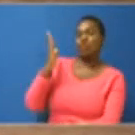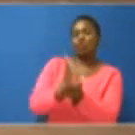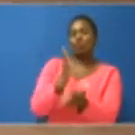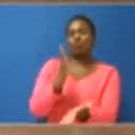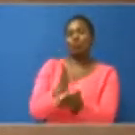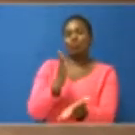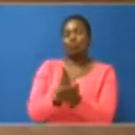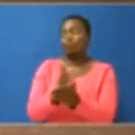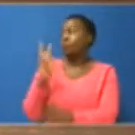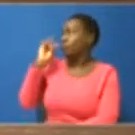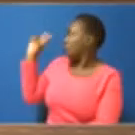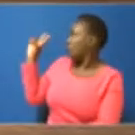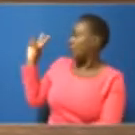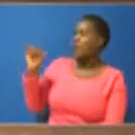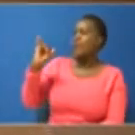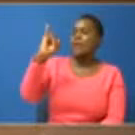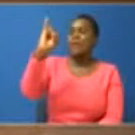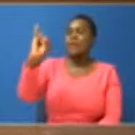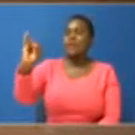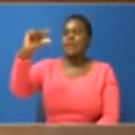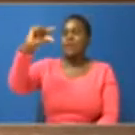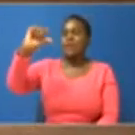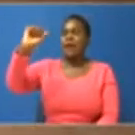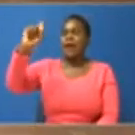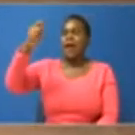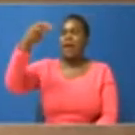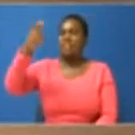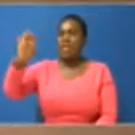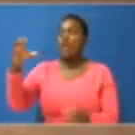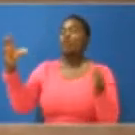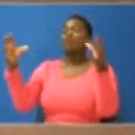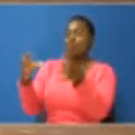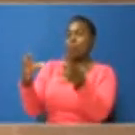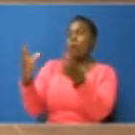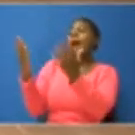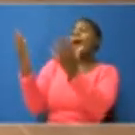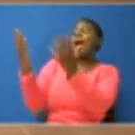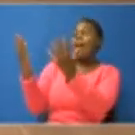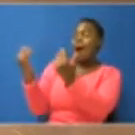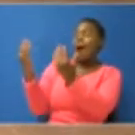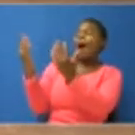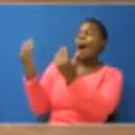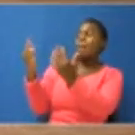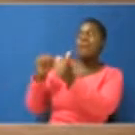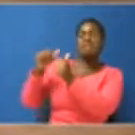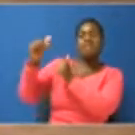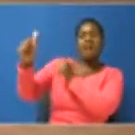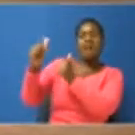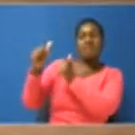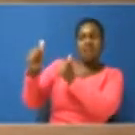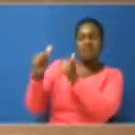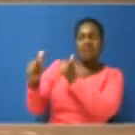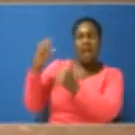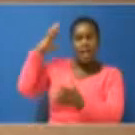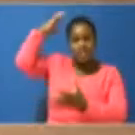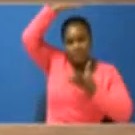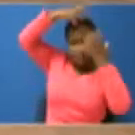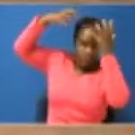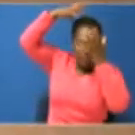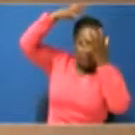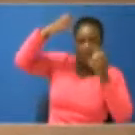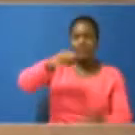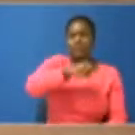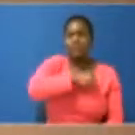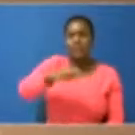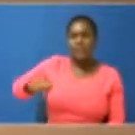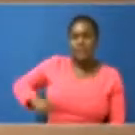layla you can see poli capita there is a candidate and his team i can see from a file rachel shebesh the senate